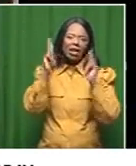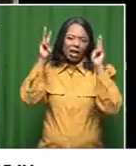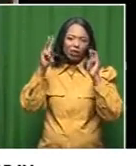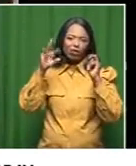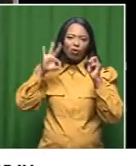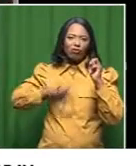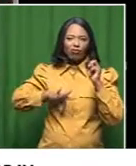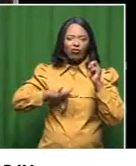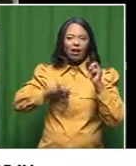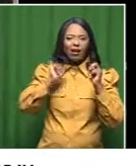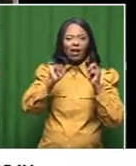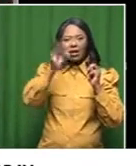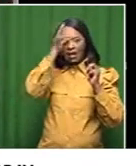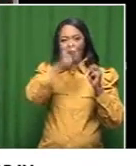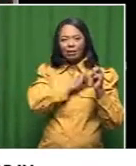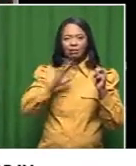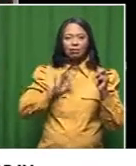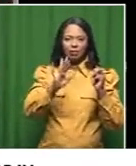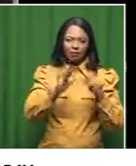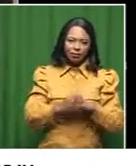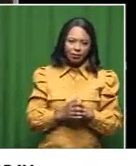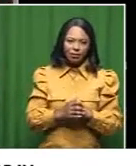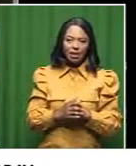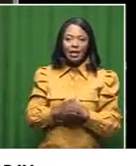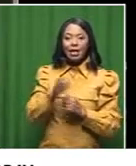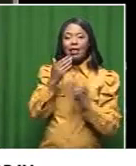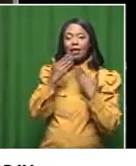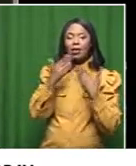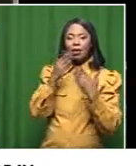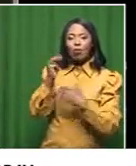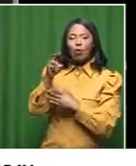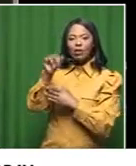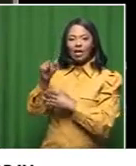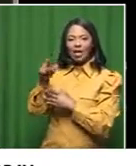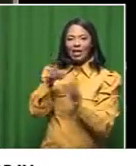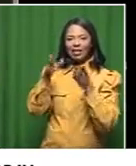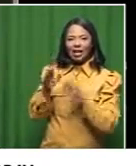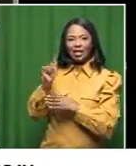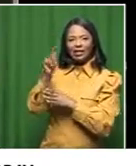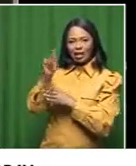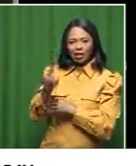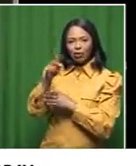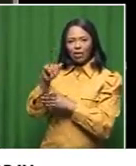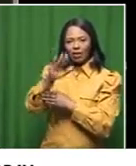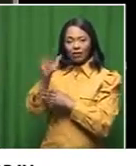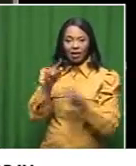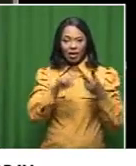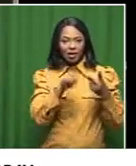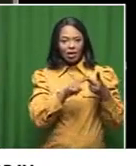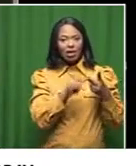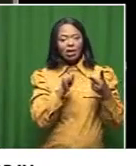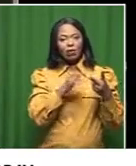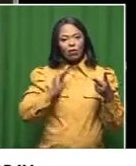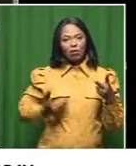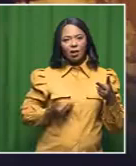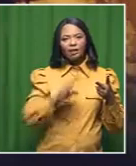Musa Manyathi, Tax Director at Deloitte Africa, and Bushra Razack as the CEO of Philippi